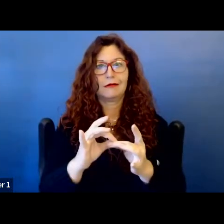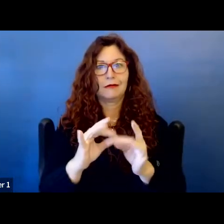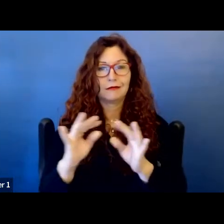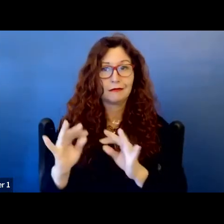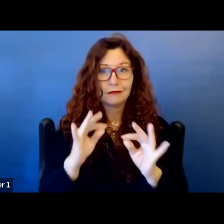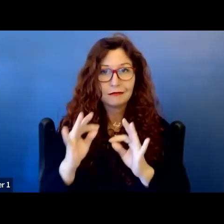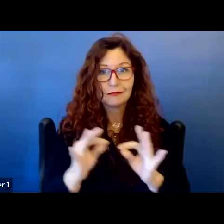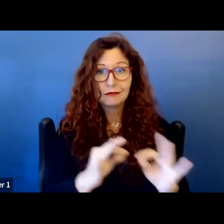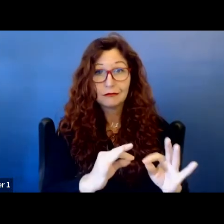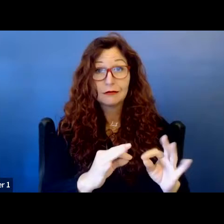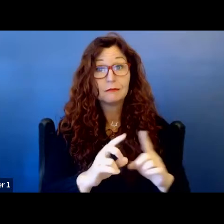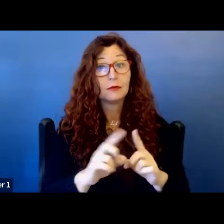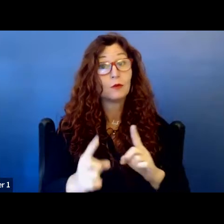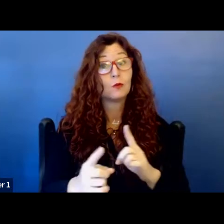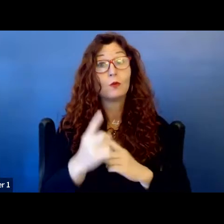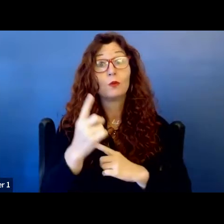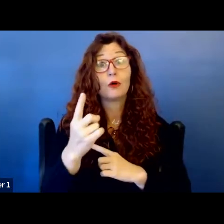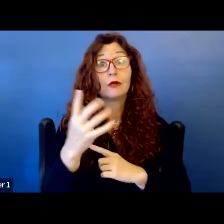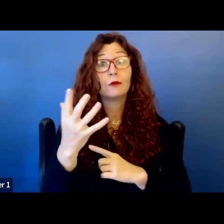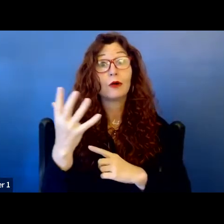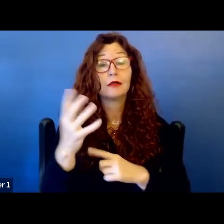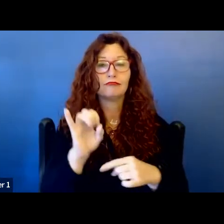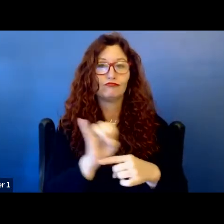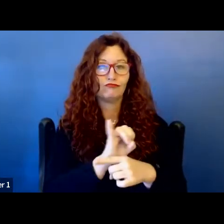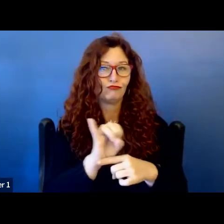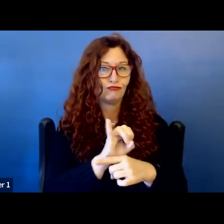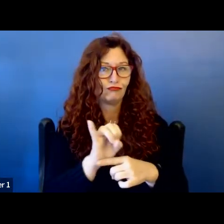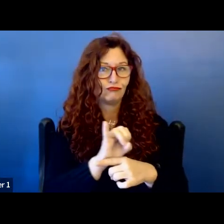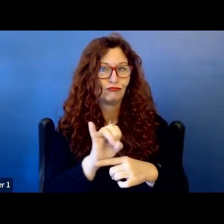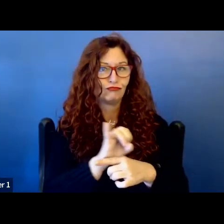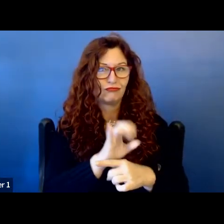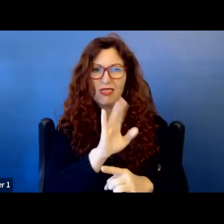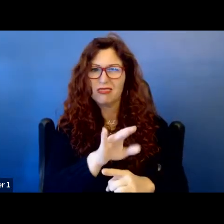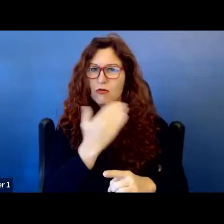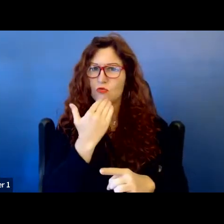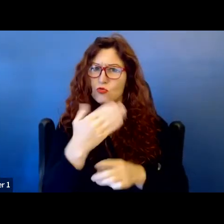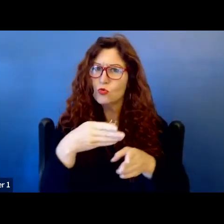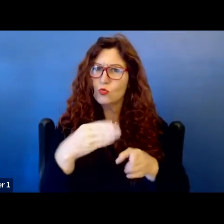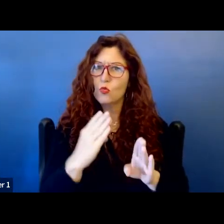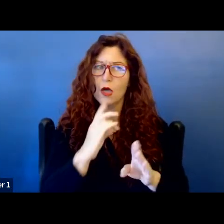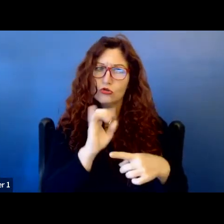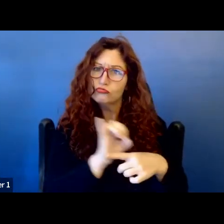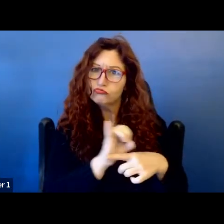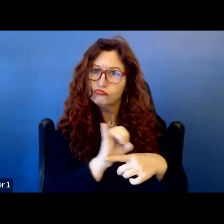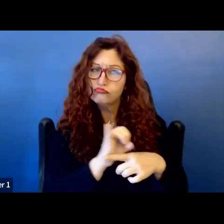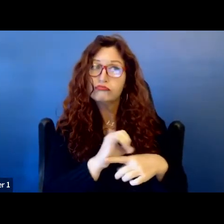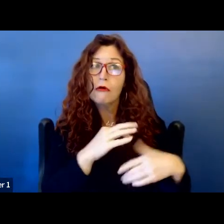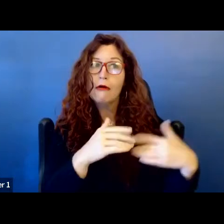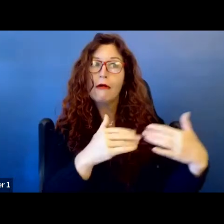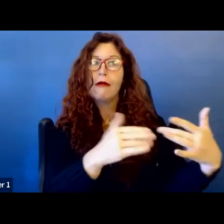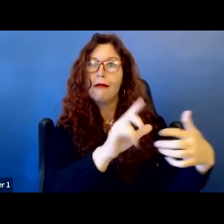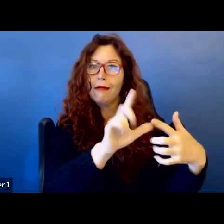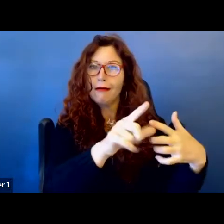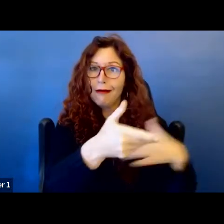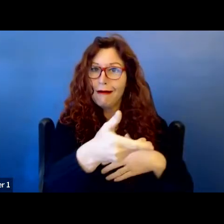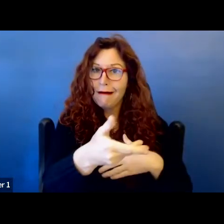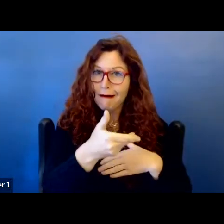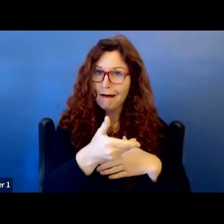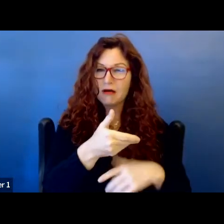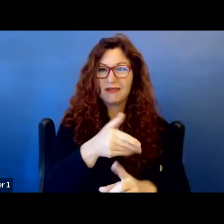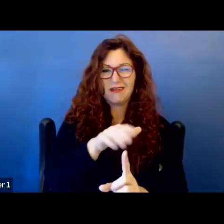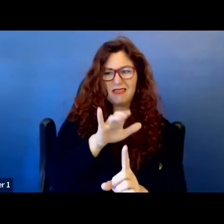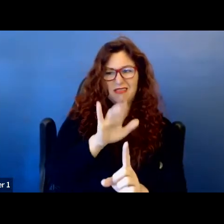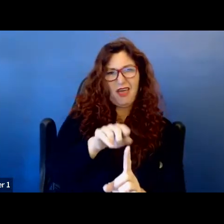and true pathways and that is the apprenticeship there is great power and workers ability to come together and codify